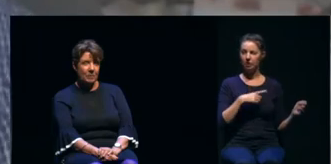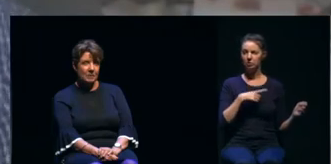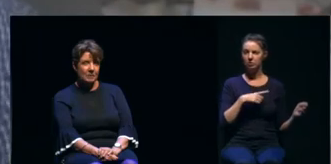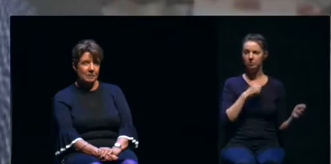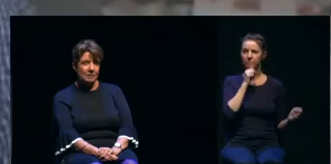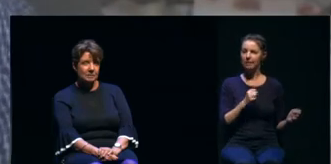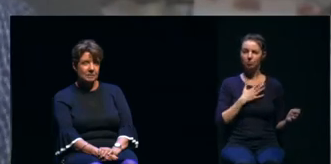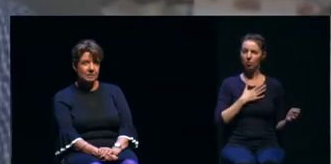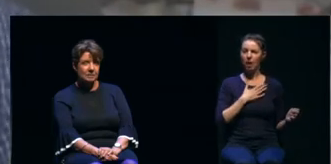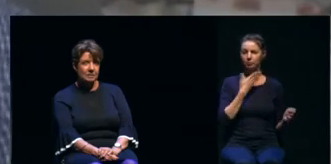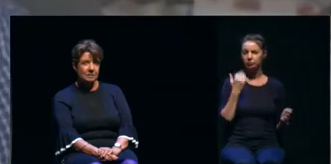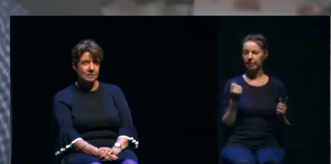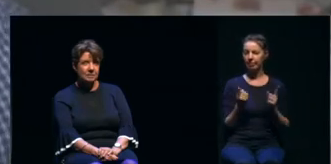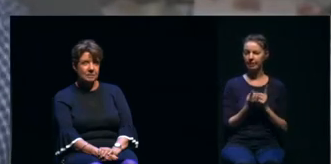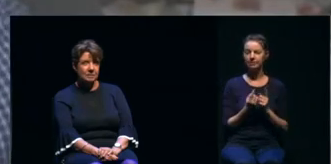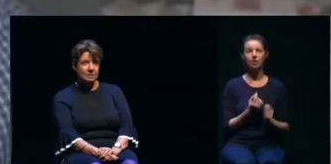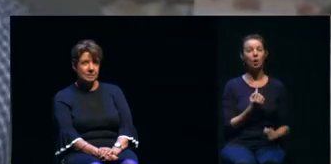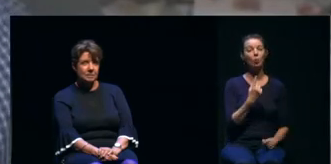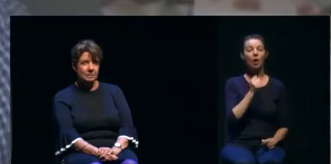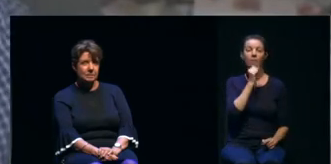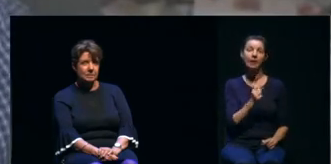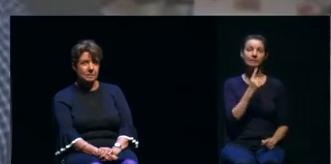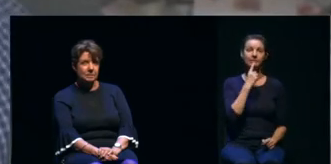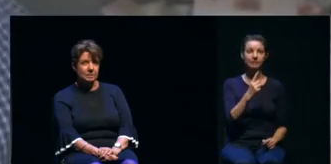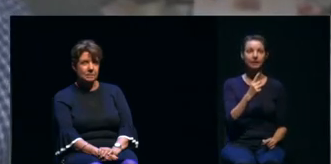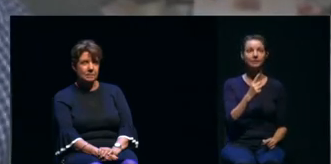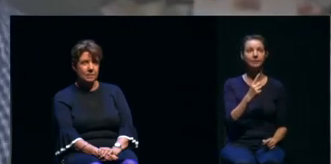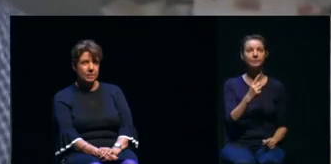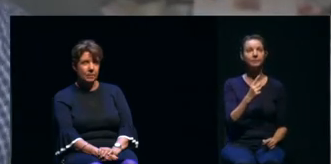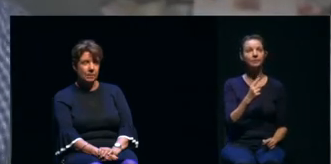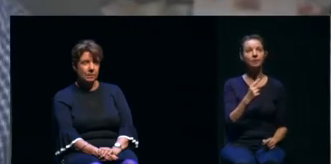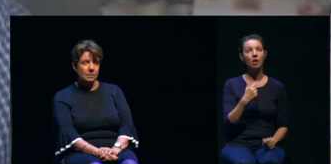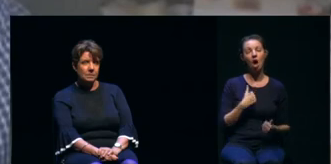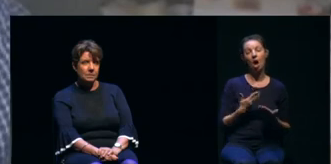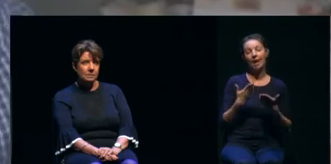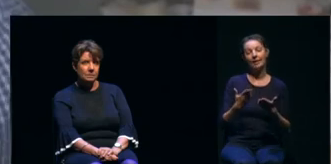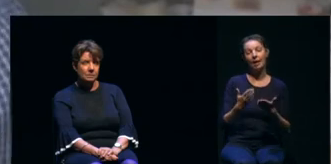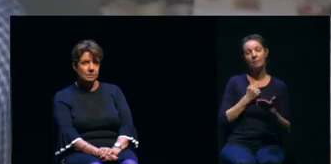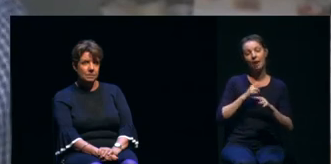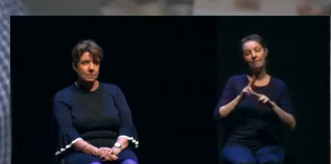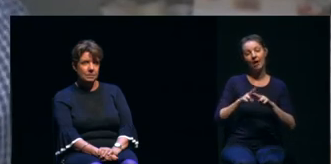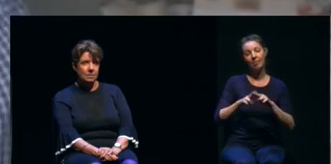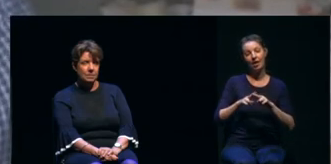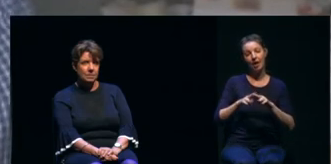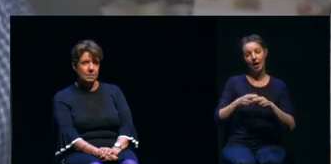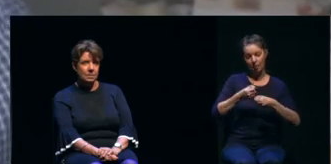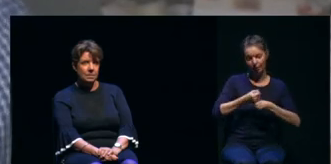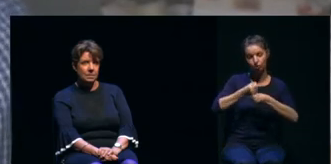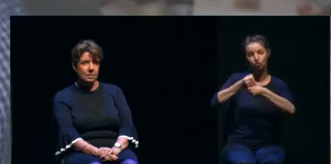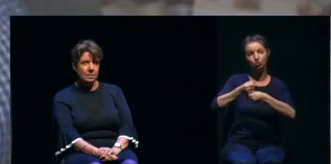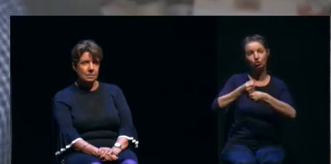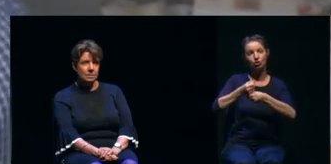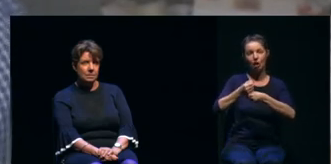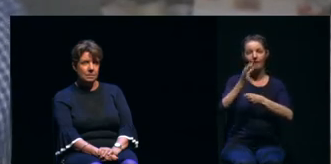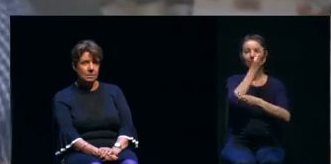guy said I'd been retweeting all these answers, and he said, yeah, after I read these, I went and gave my 94-year-old father a bunch of flowers. And